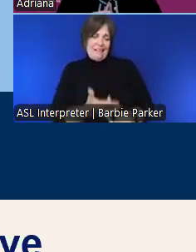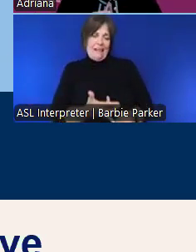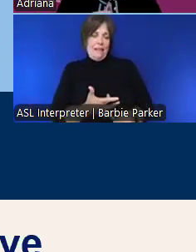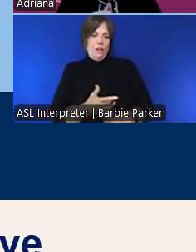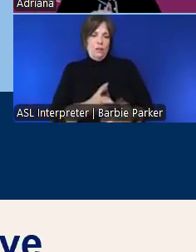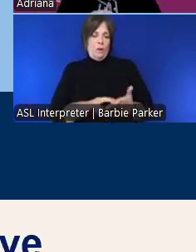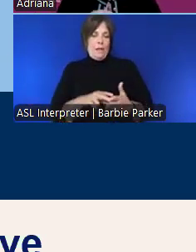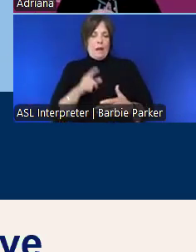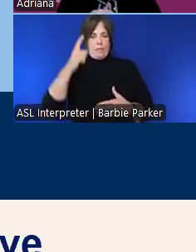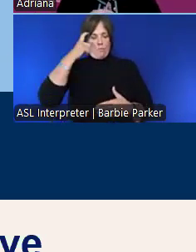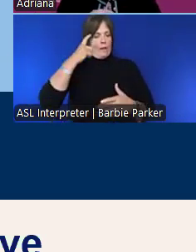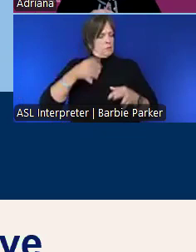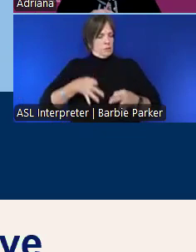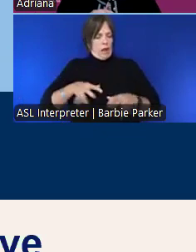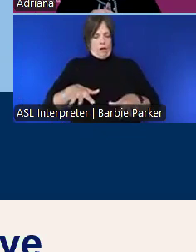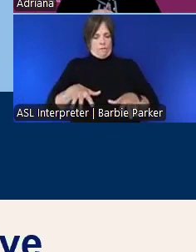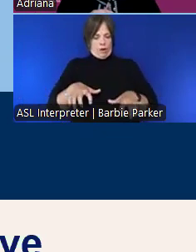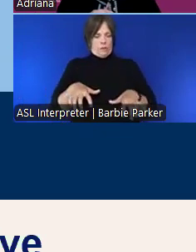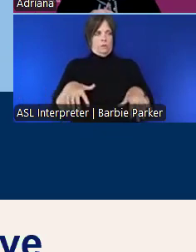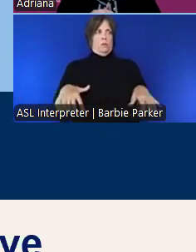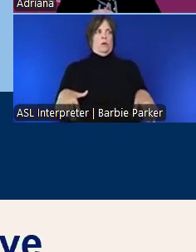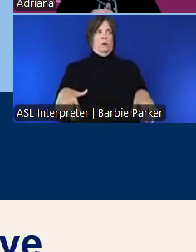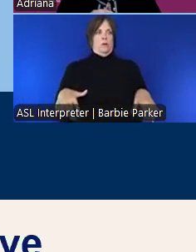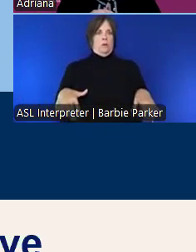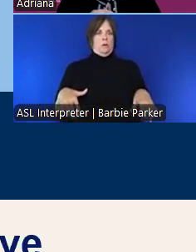the only way that they could,